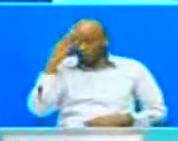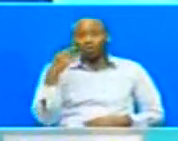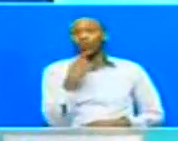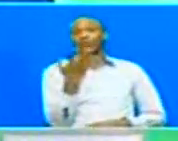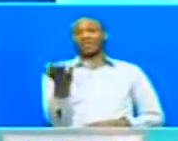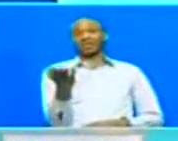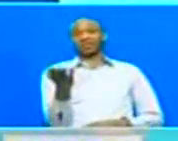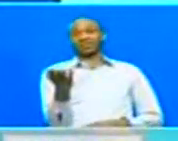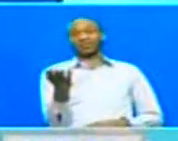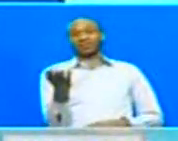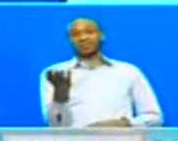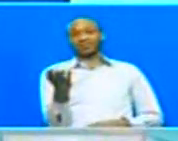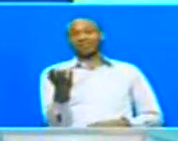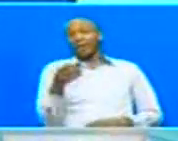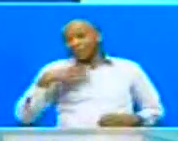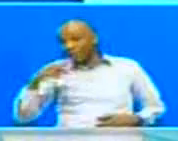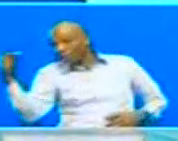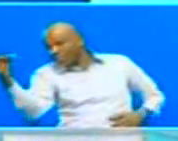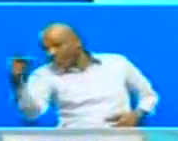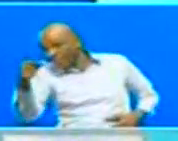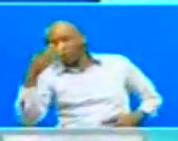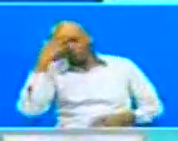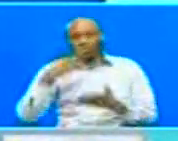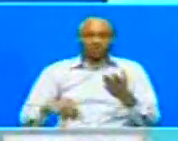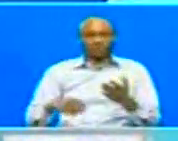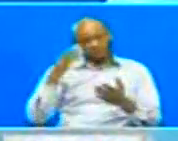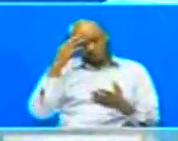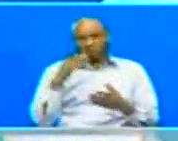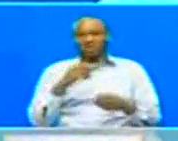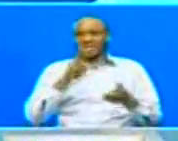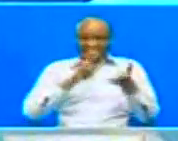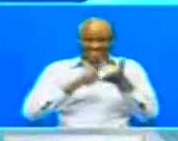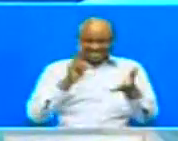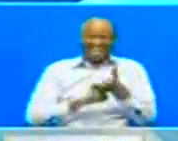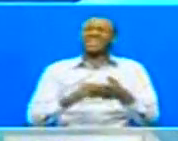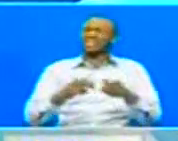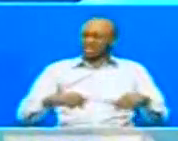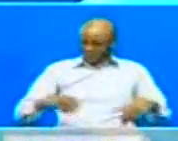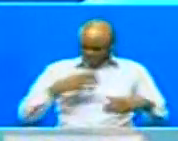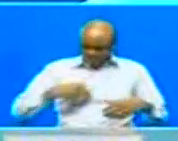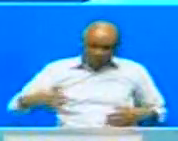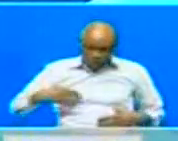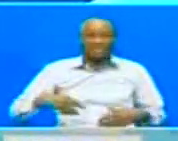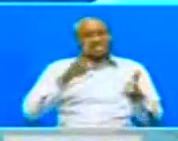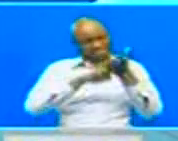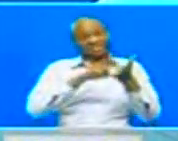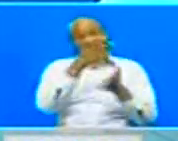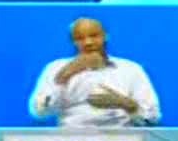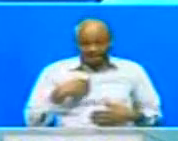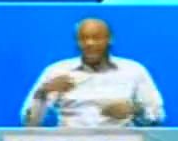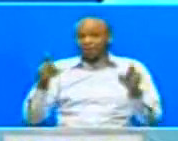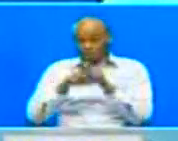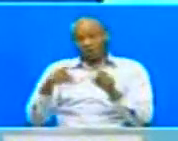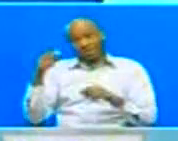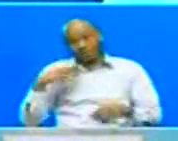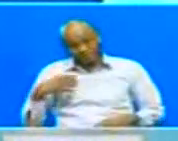known. In terms of the profile of the people who are in the camps, we have registered refugees who are bona fide, and we also